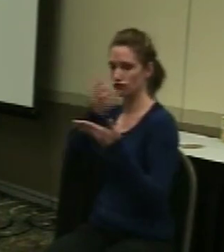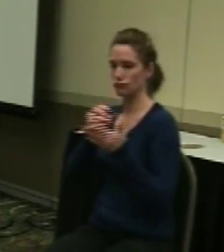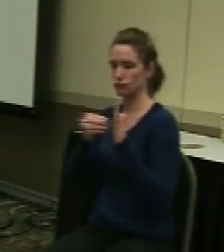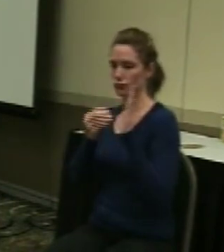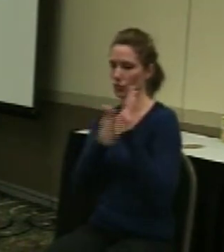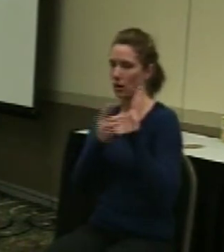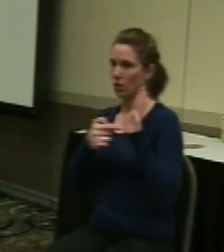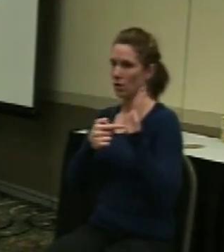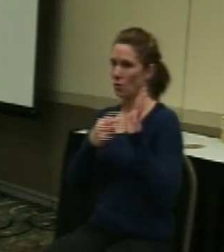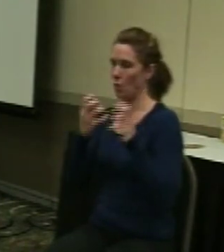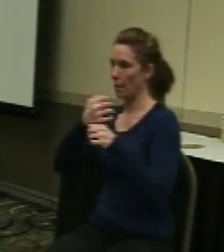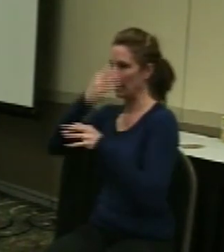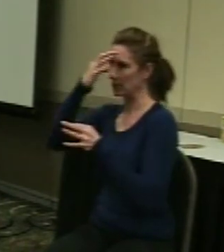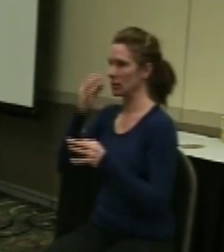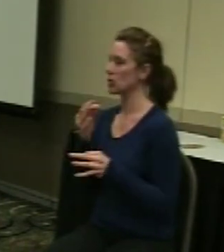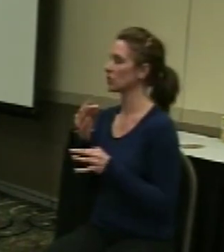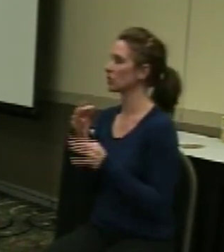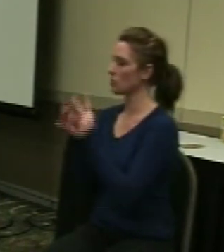we're